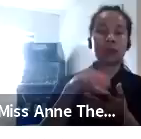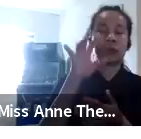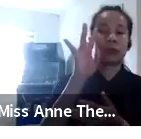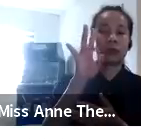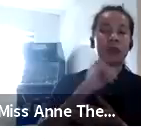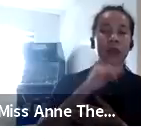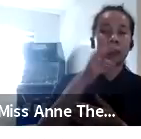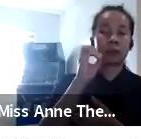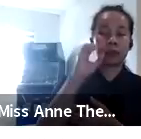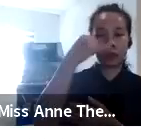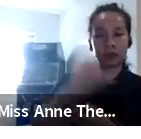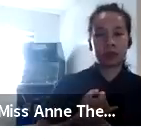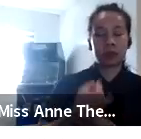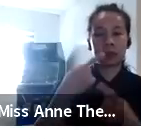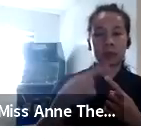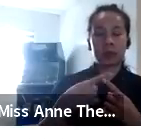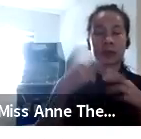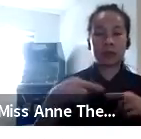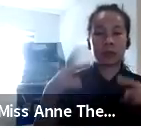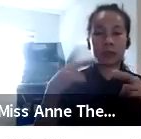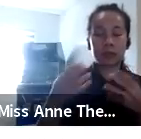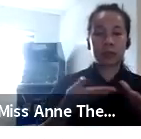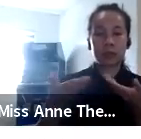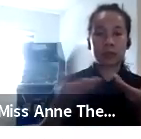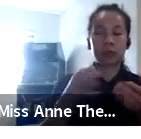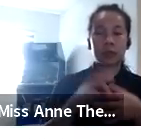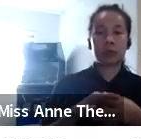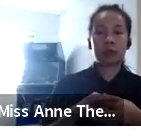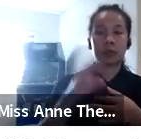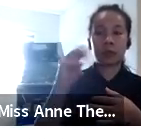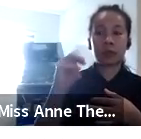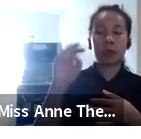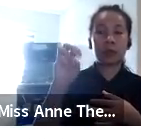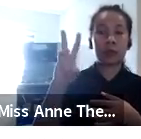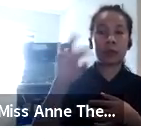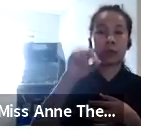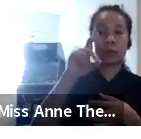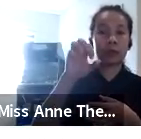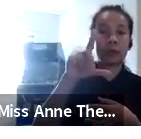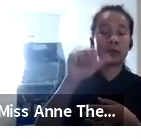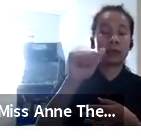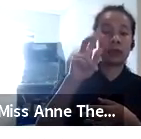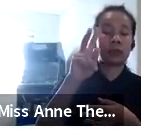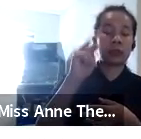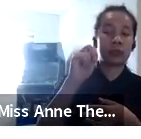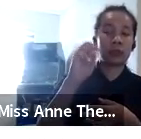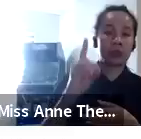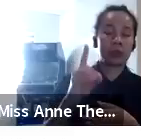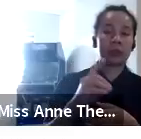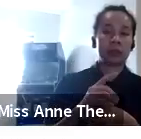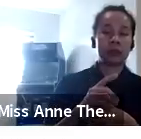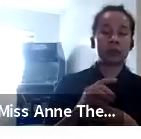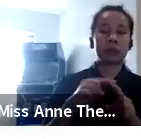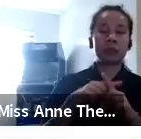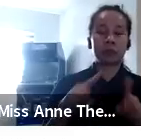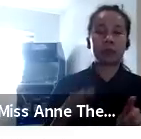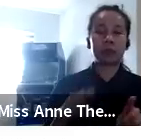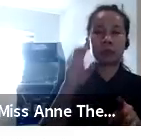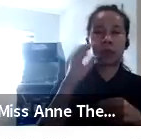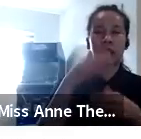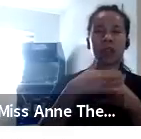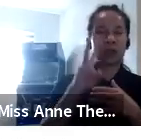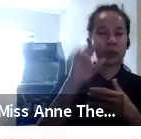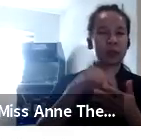to be a research project consultant of the New Zealand Embassy. Unfortunately, after 2007, I did not pursue